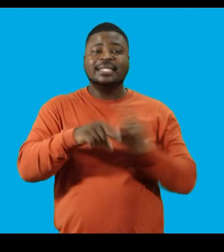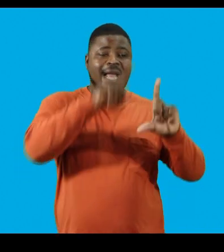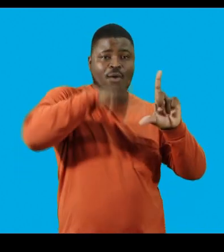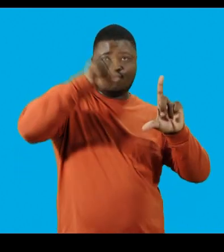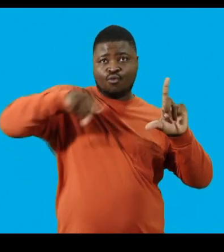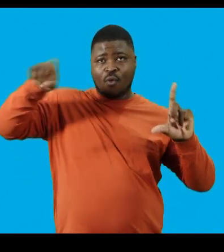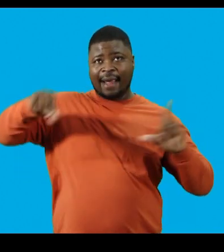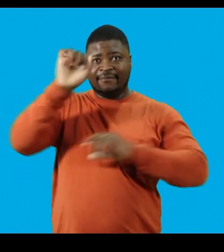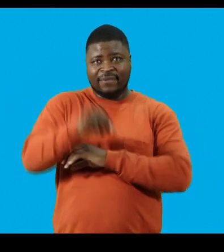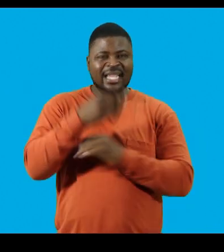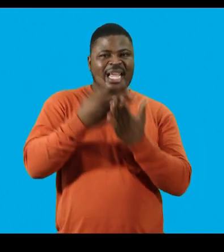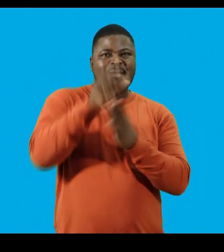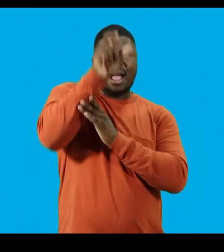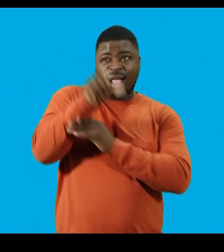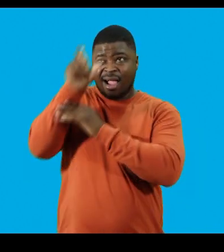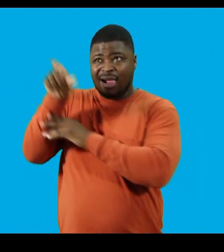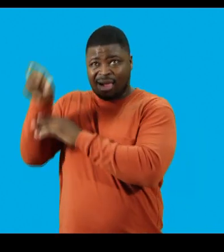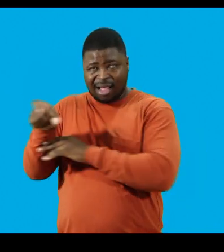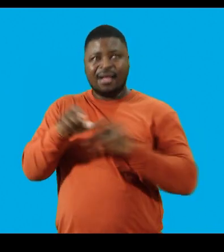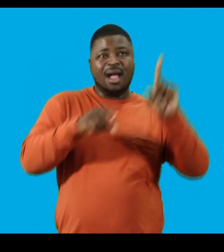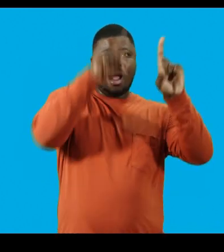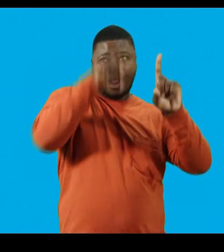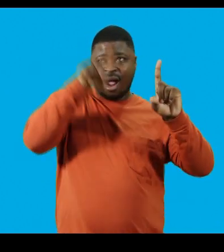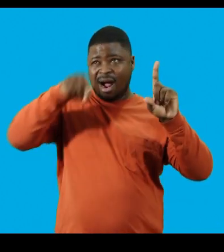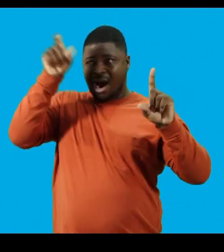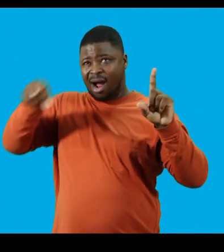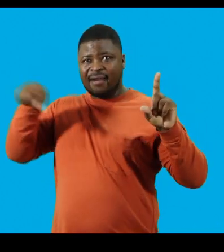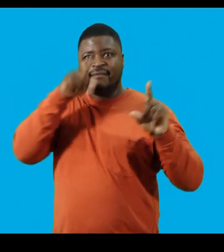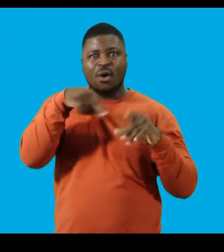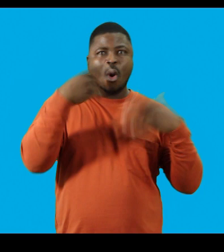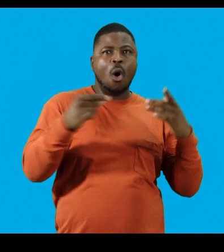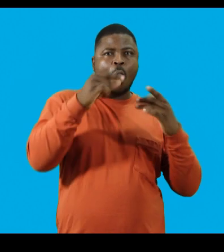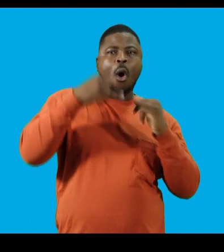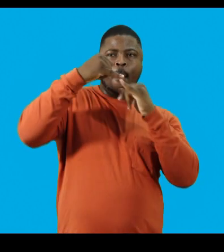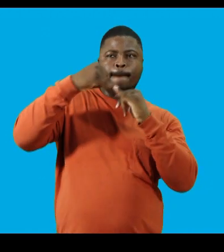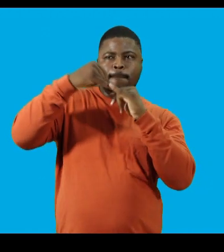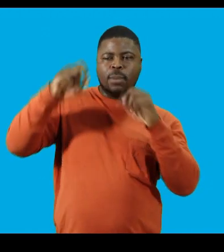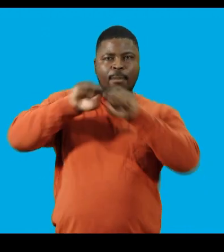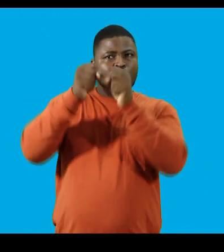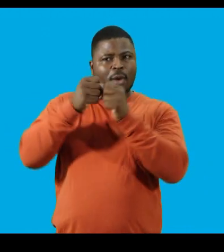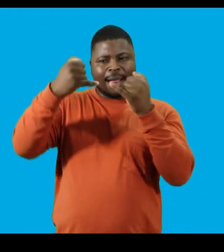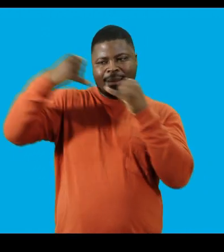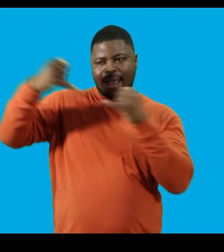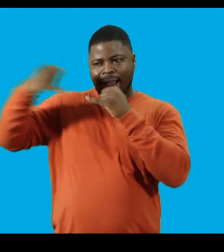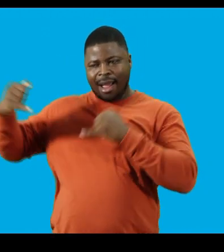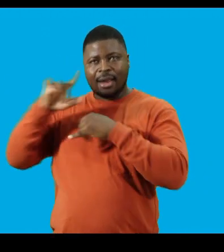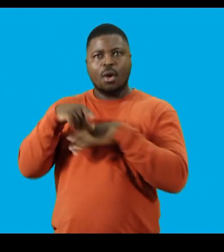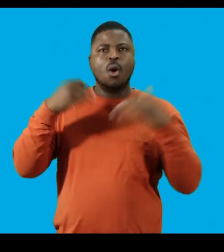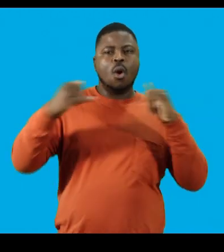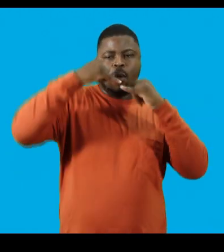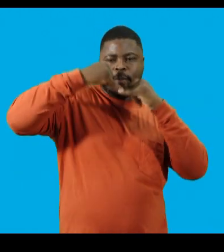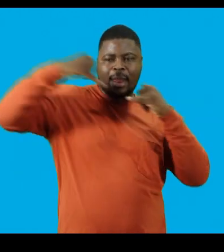graphs. It can either be a bar graph, histogram, line and broken line graphs can also feature